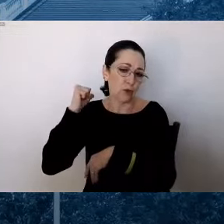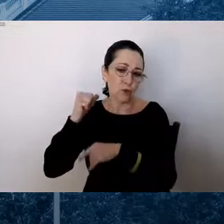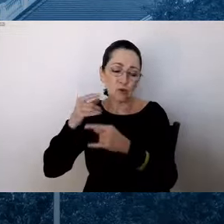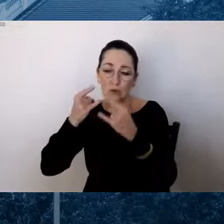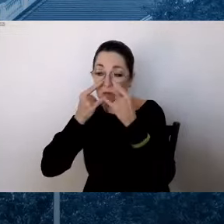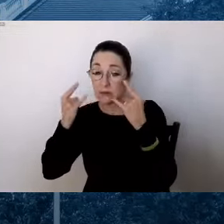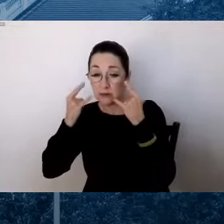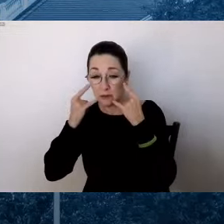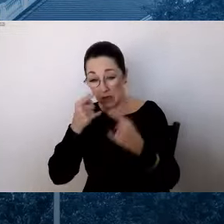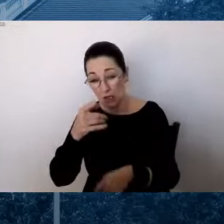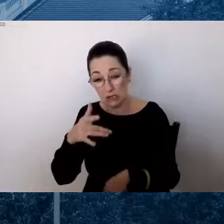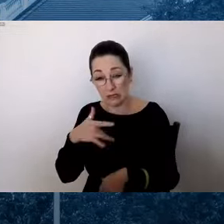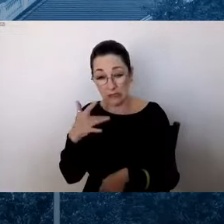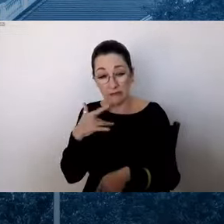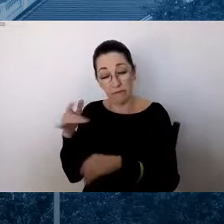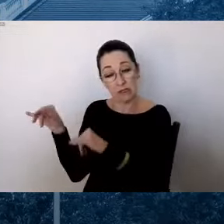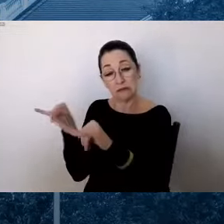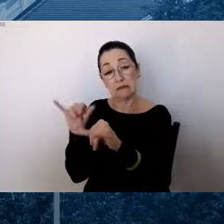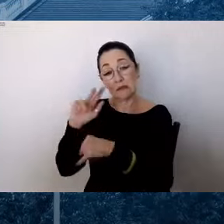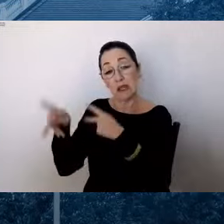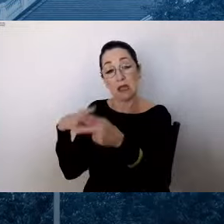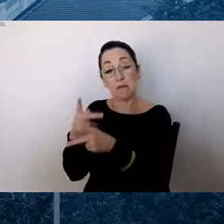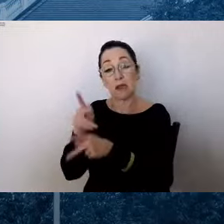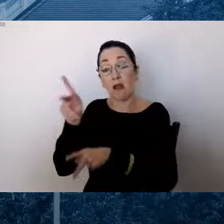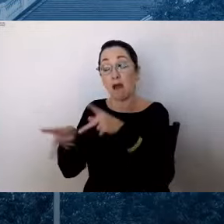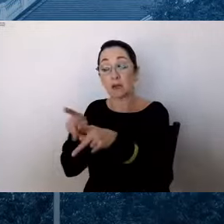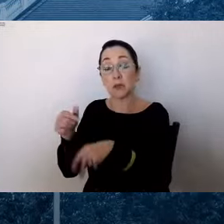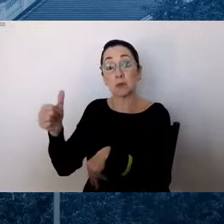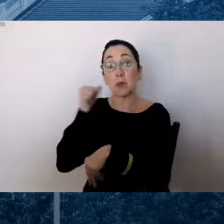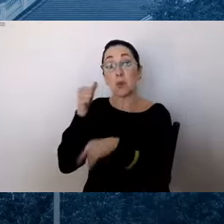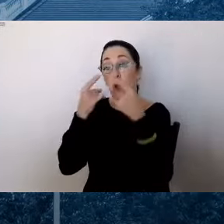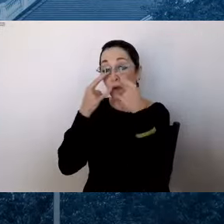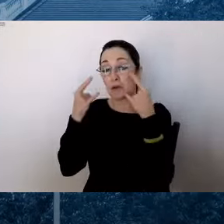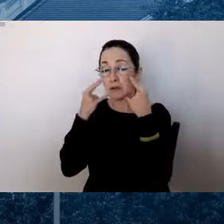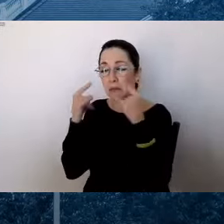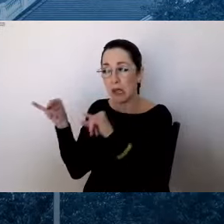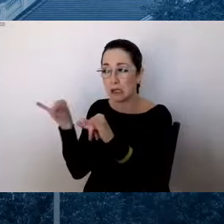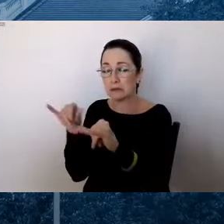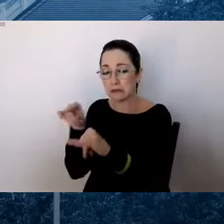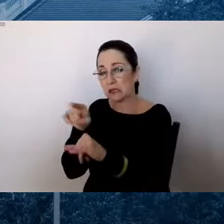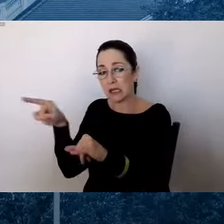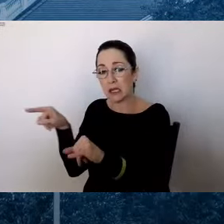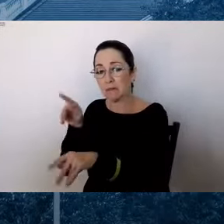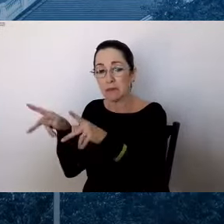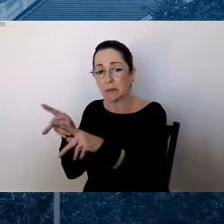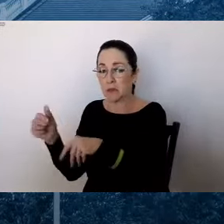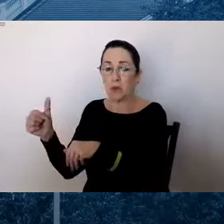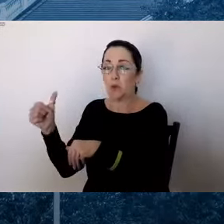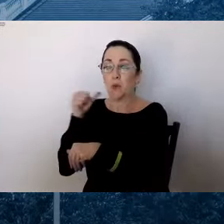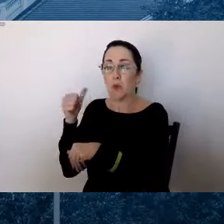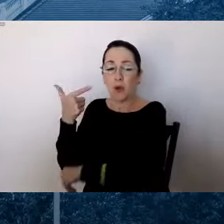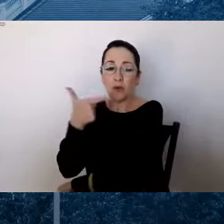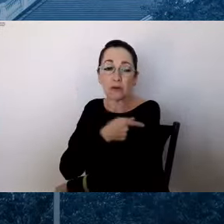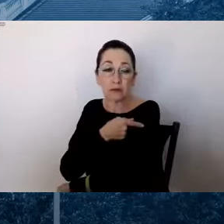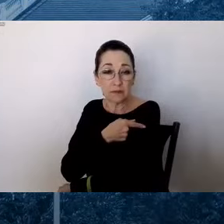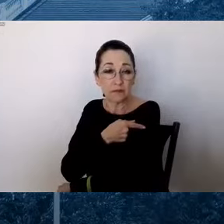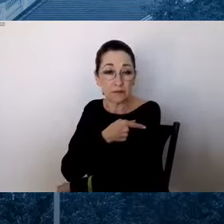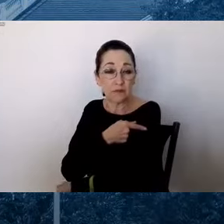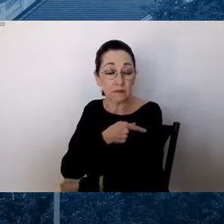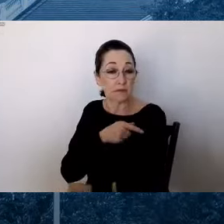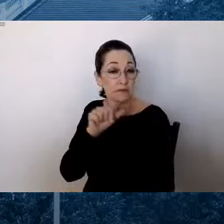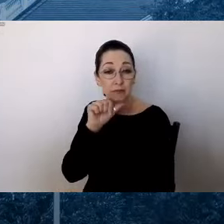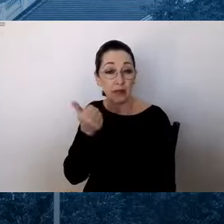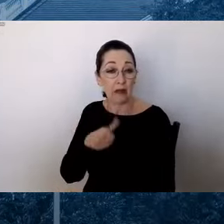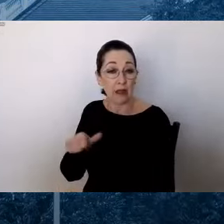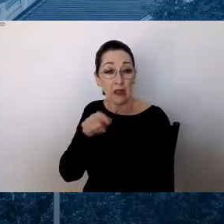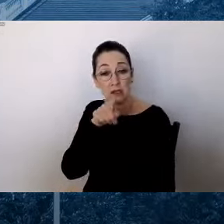vaccine? Has that provided any difficulty with vaccination rates in any specific areas? And is there anything you can